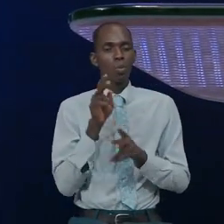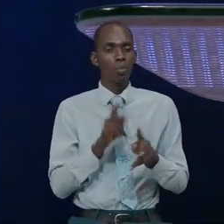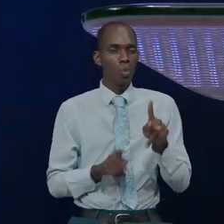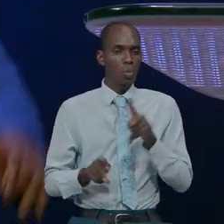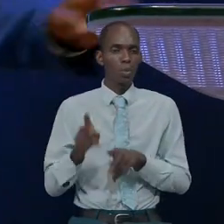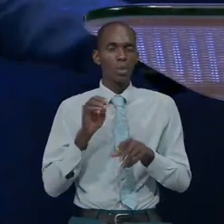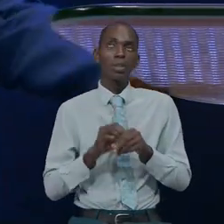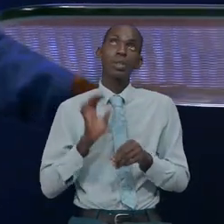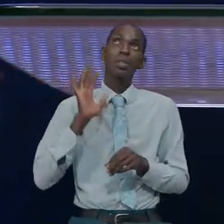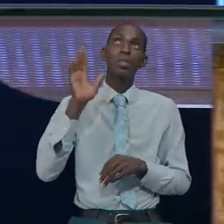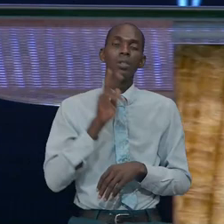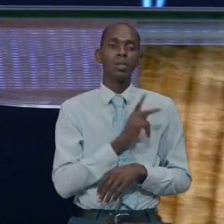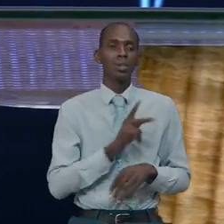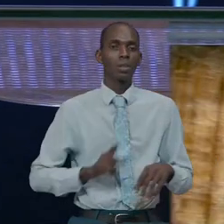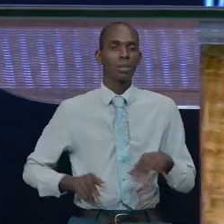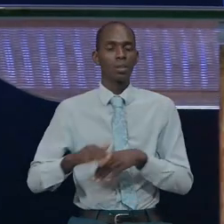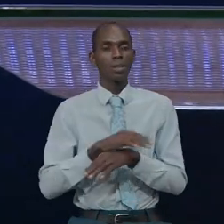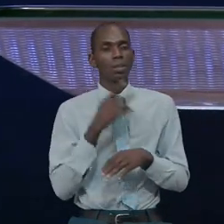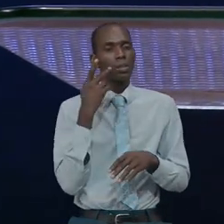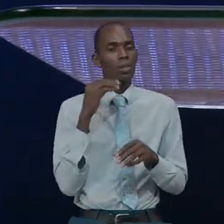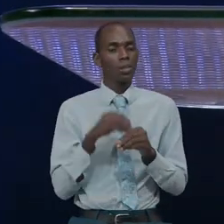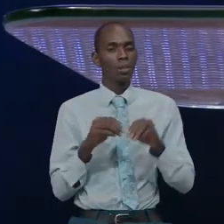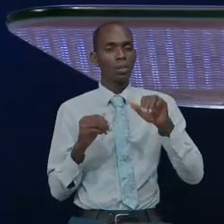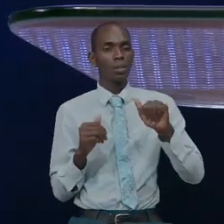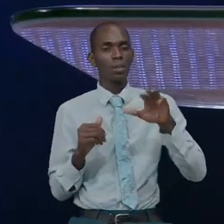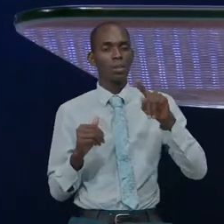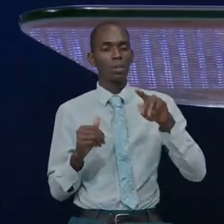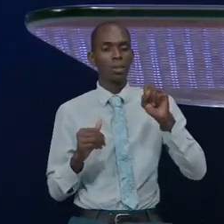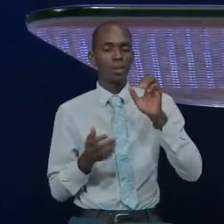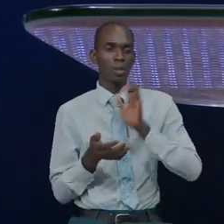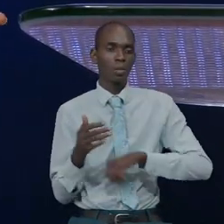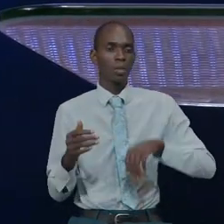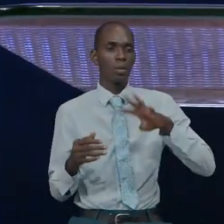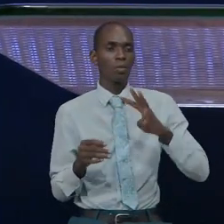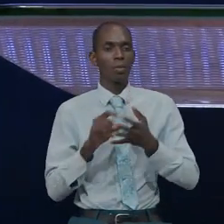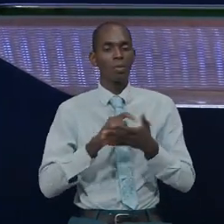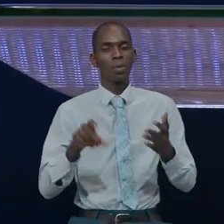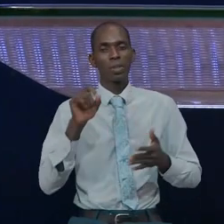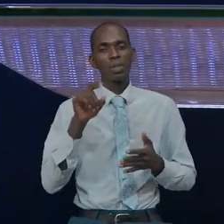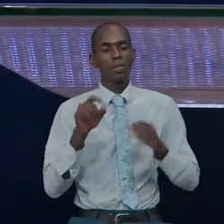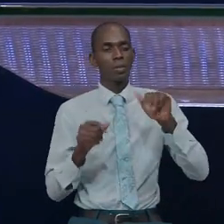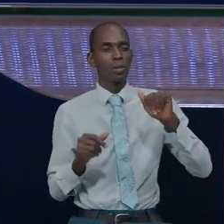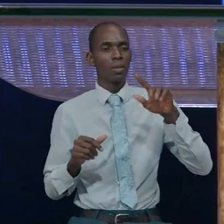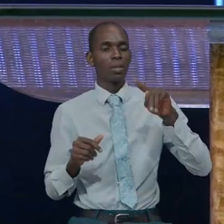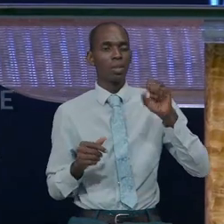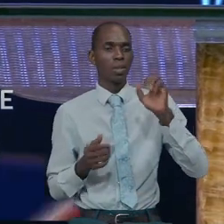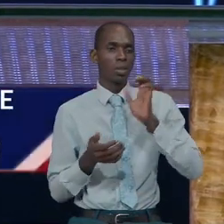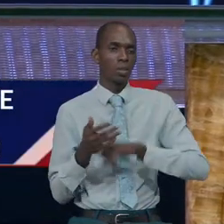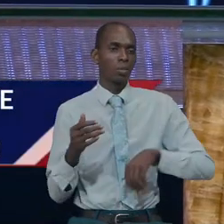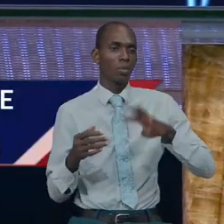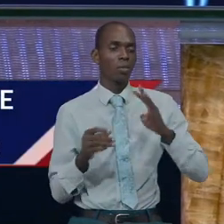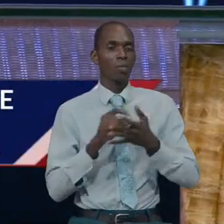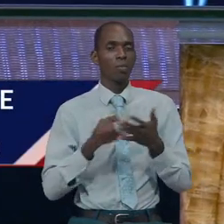his kingdom. Look at Acts chapter 4, reading from verse 11. Acts chapter 4, verse 11.